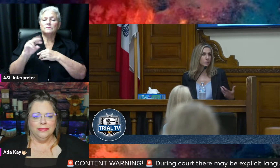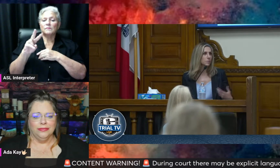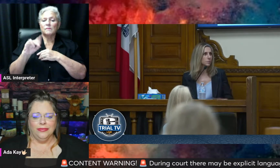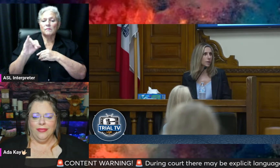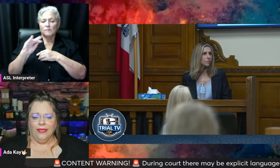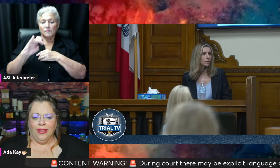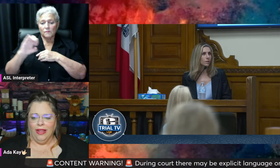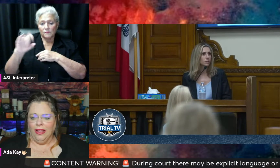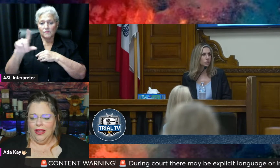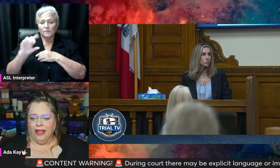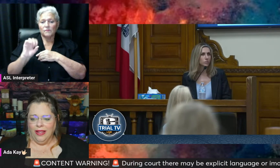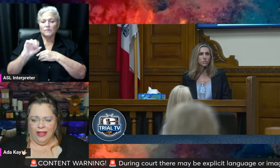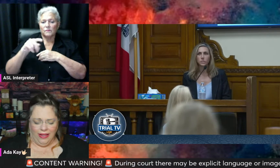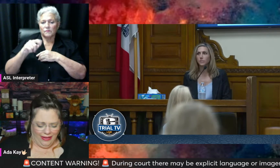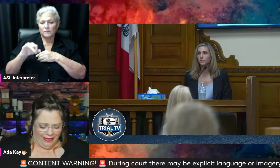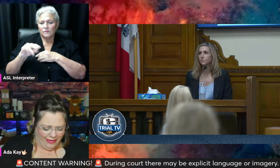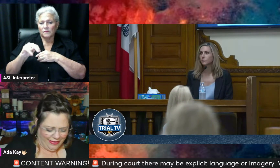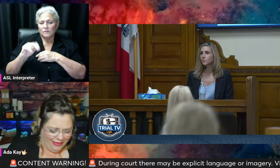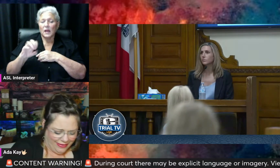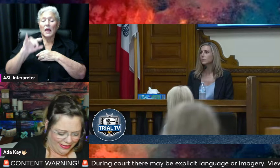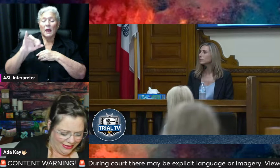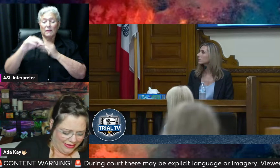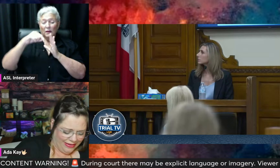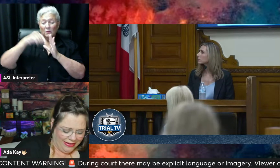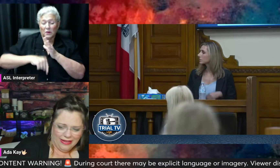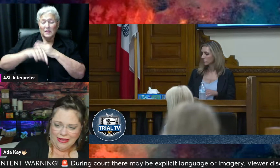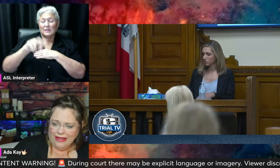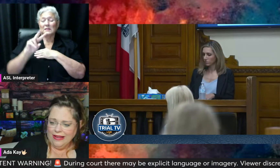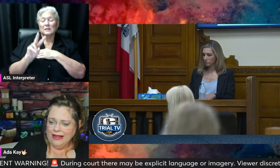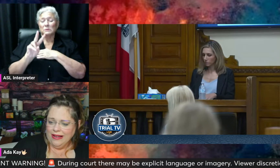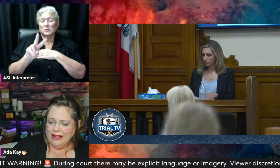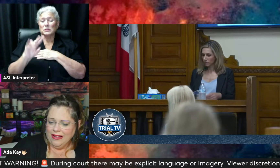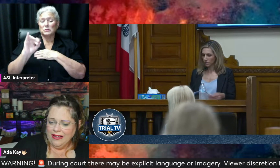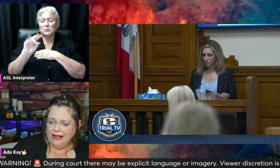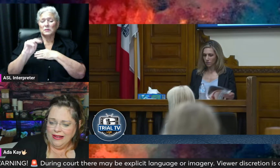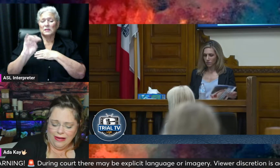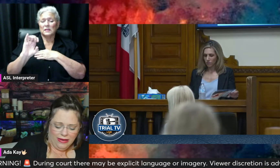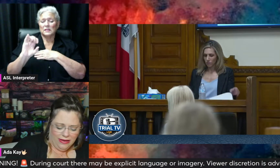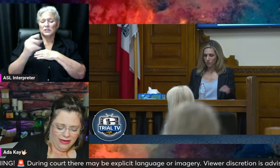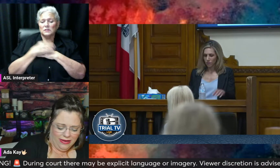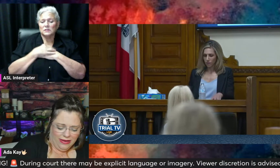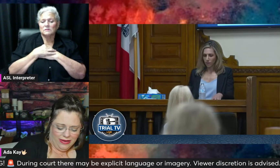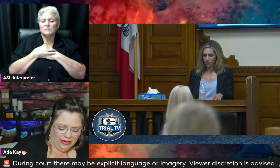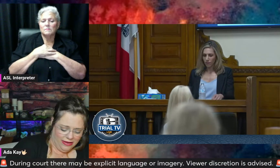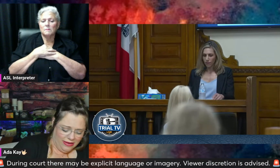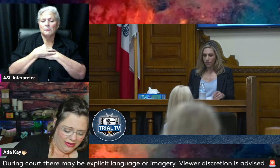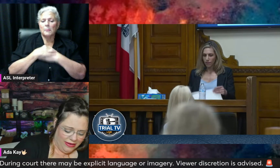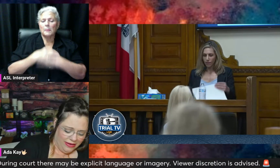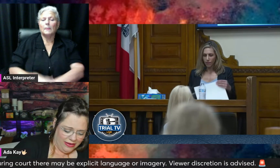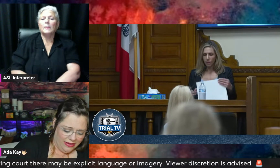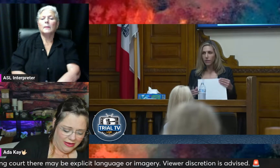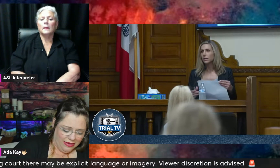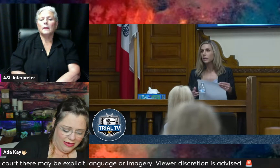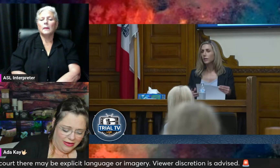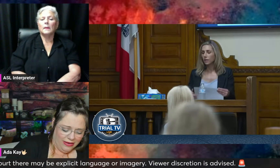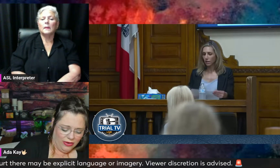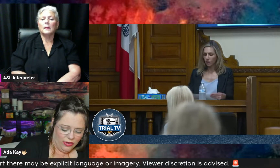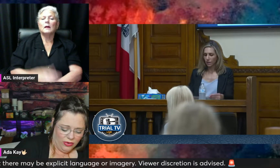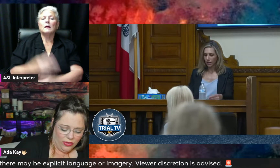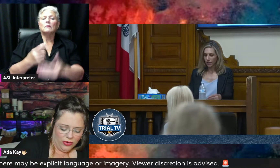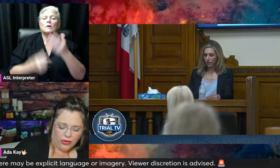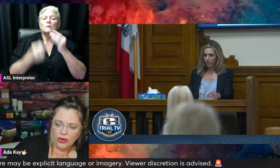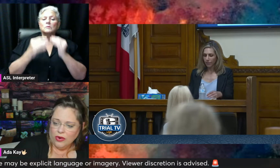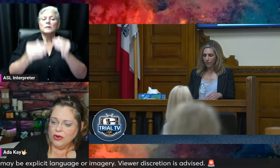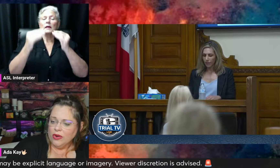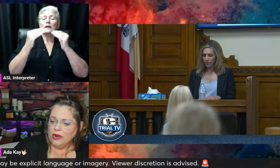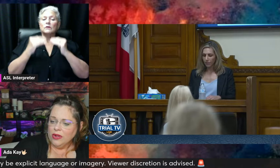a maximum depth of 2 inches. What would be your next